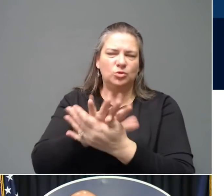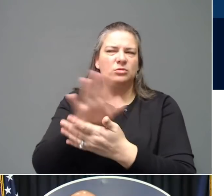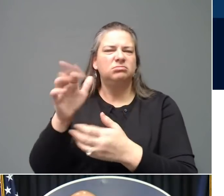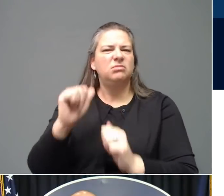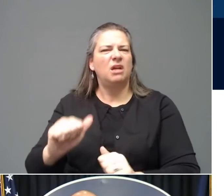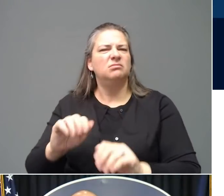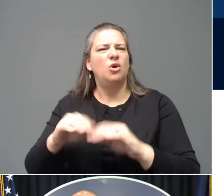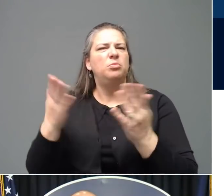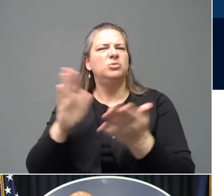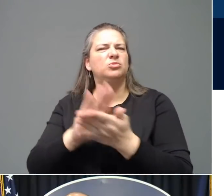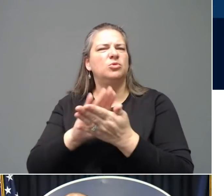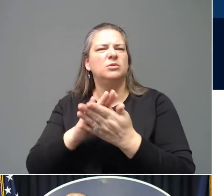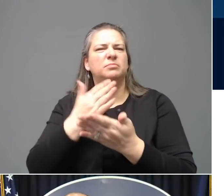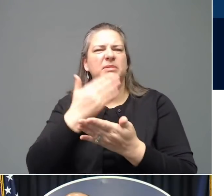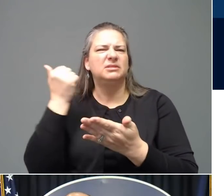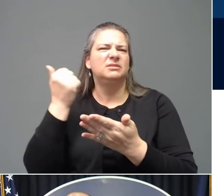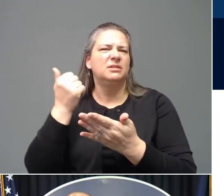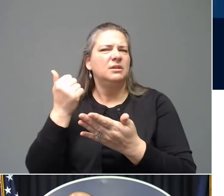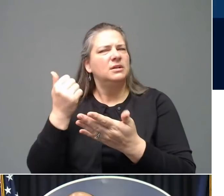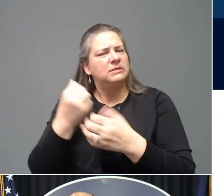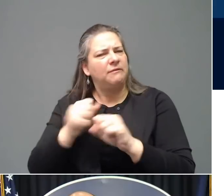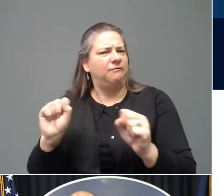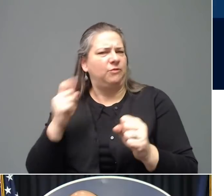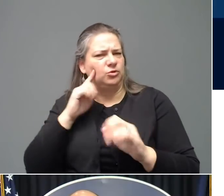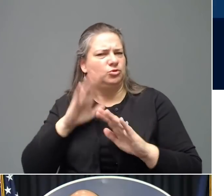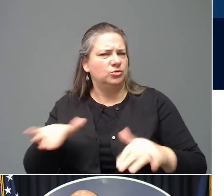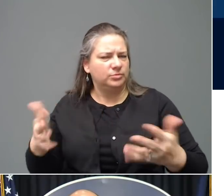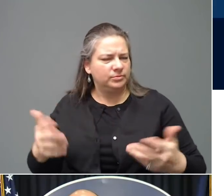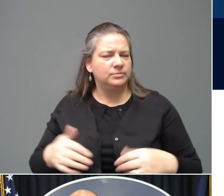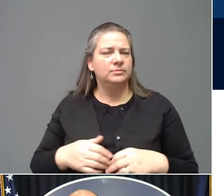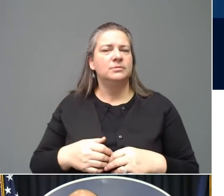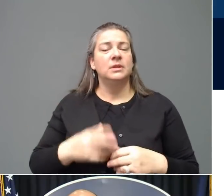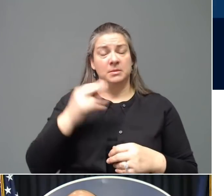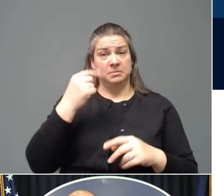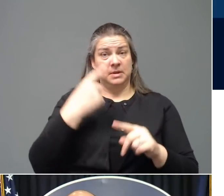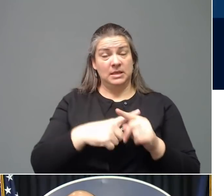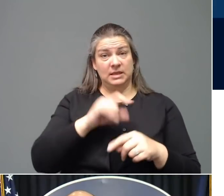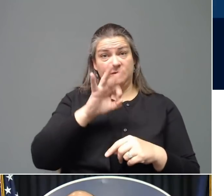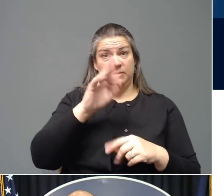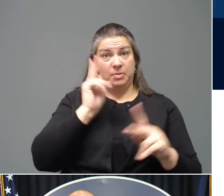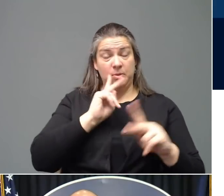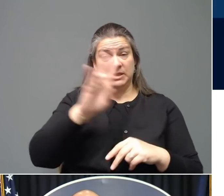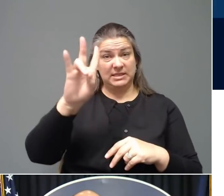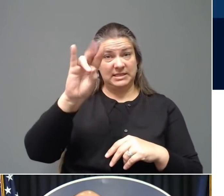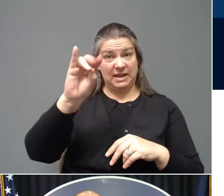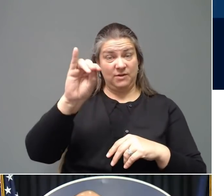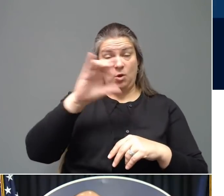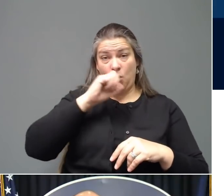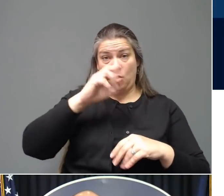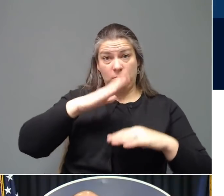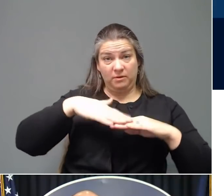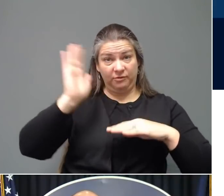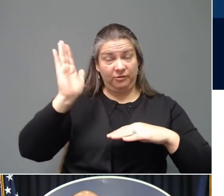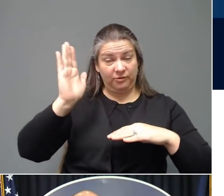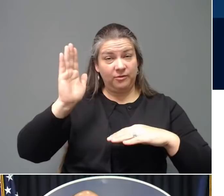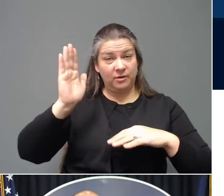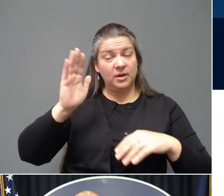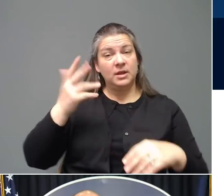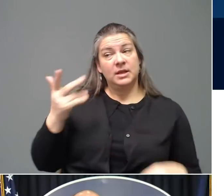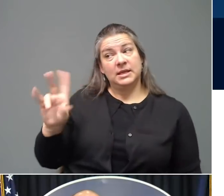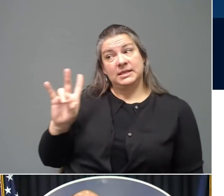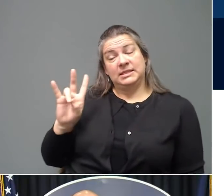possibly can. We also need to get to the individuals who are 70 and older. 75% of the people who have died